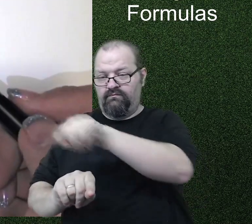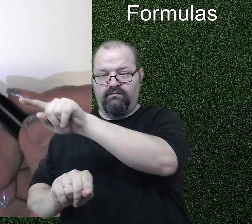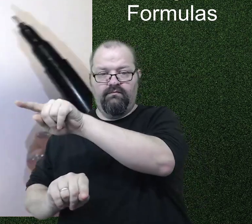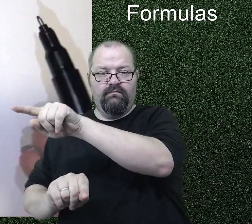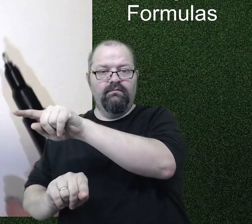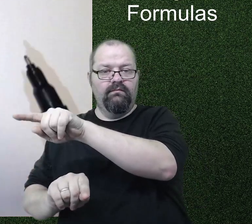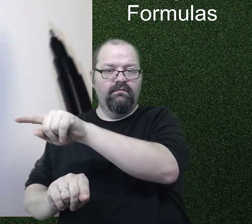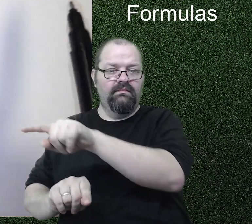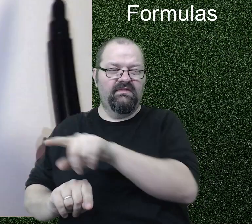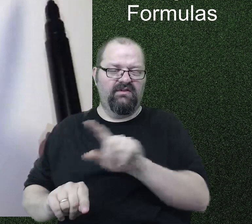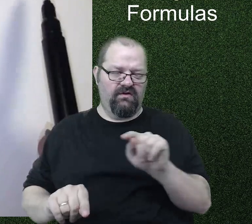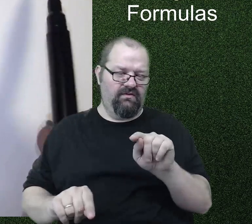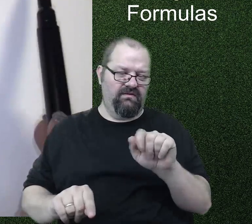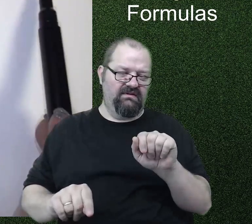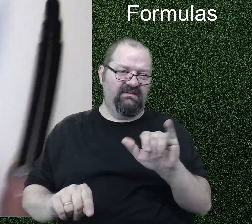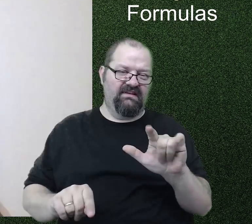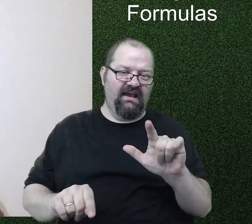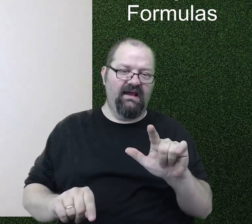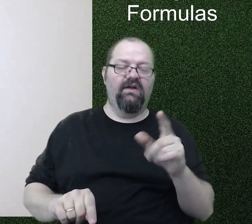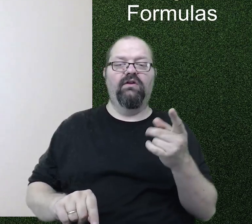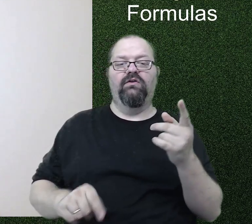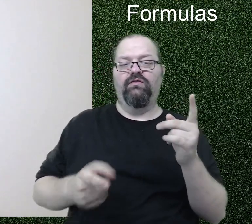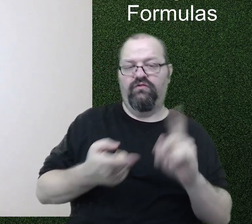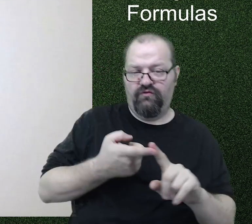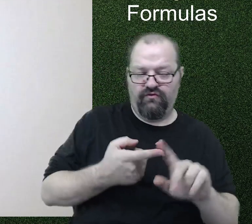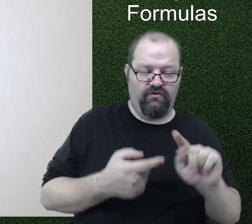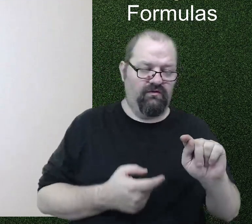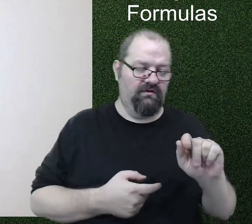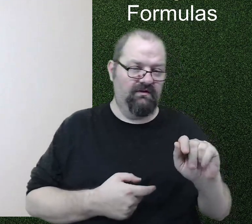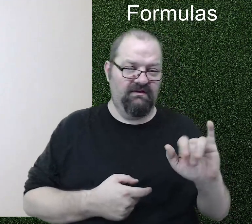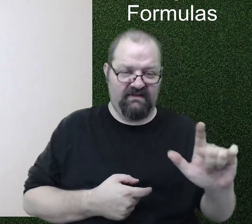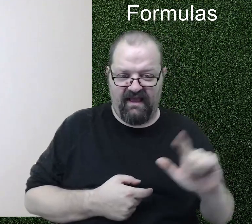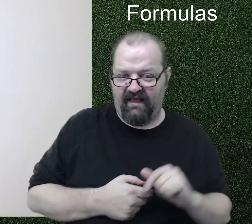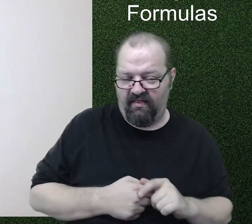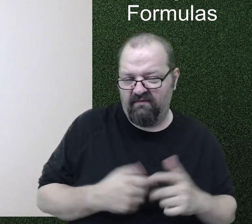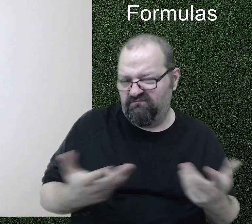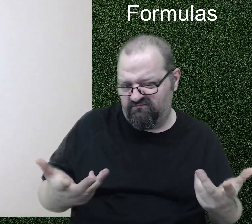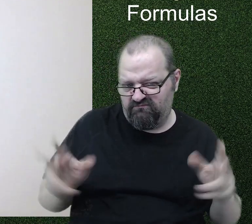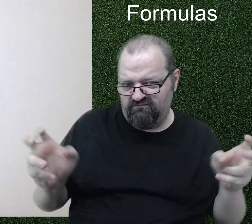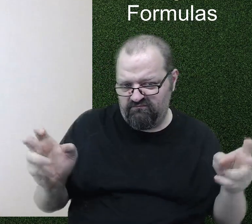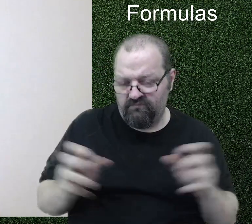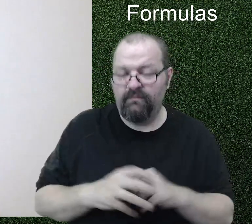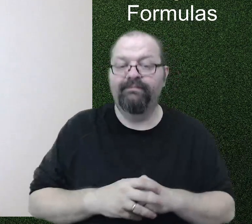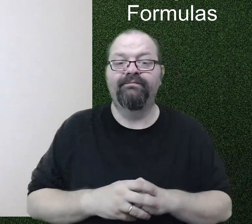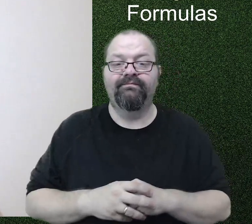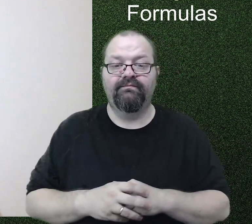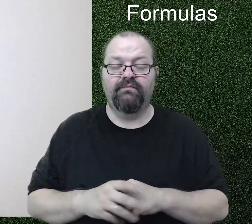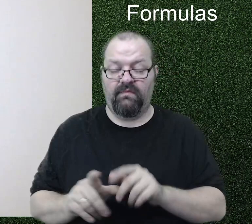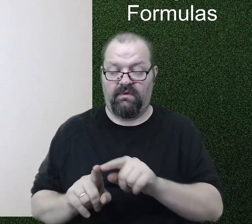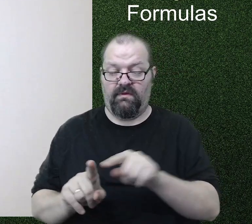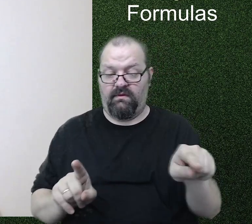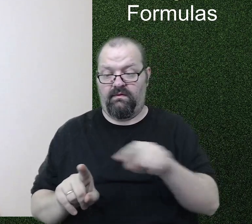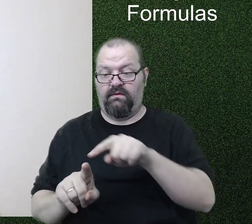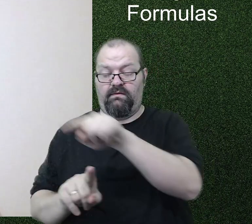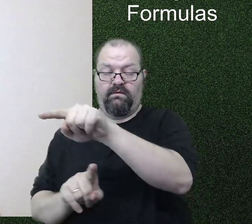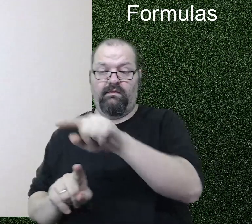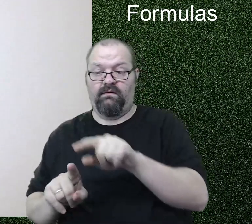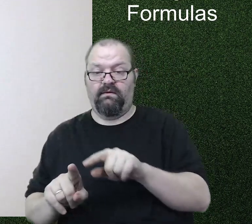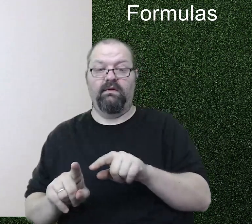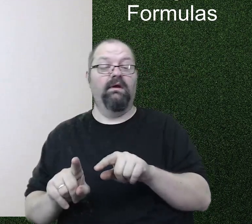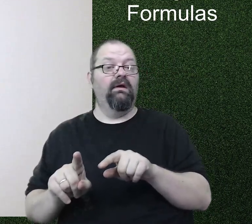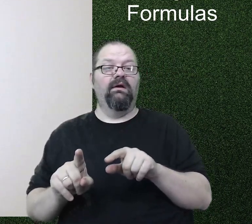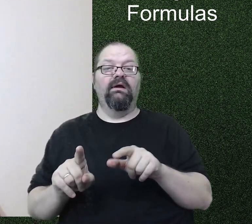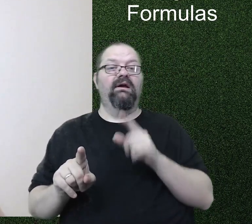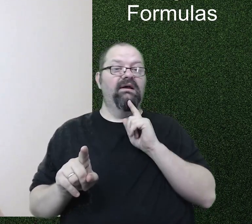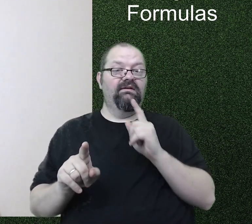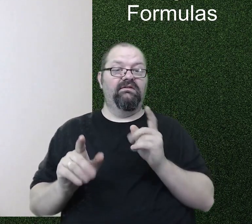them tail to tail. Theta is the angle between u and v when drawn this way. Now theta is the smaller of those two angles. It's